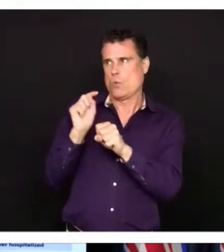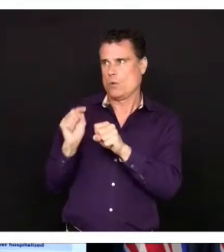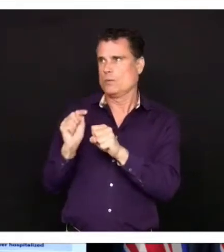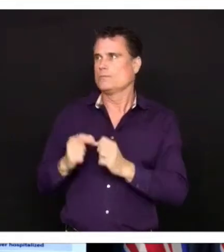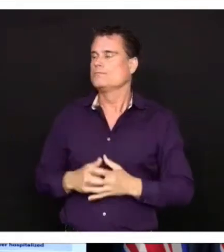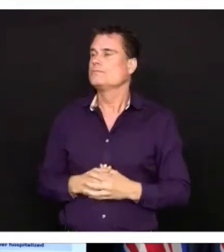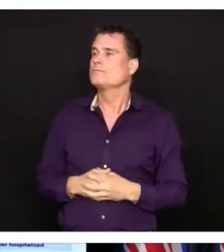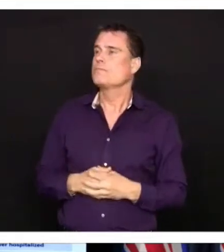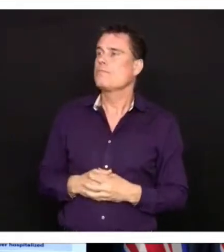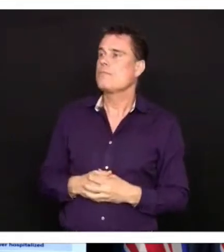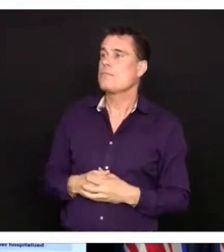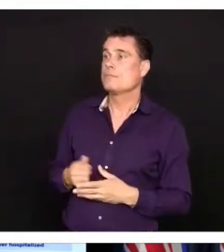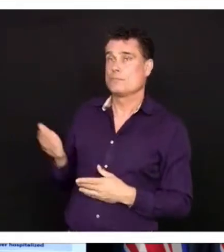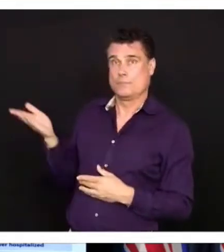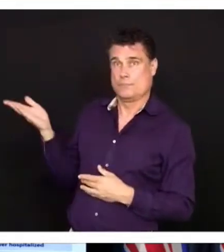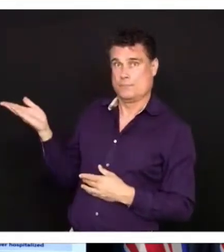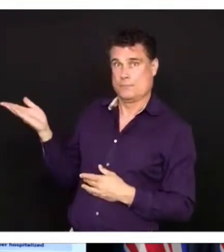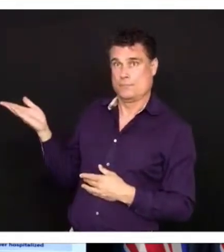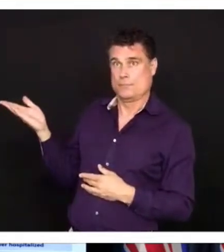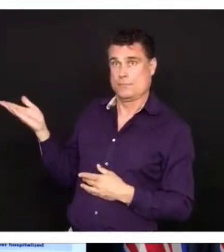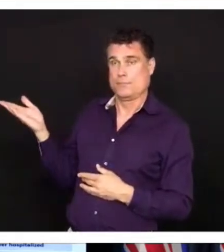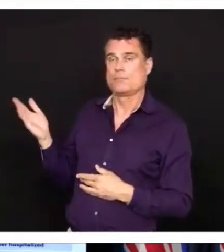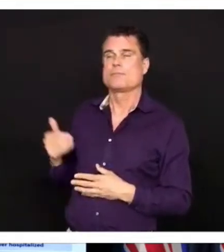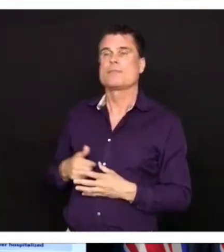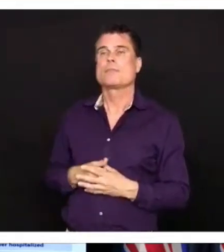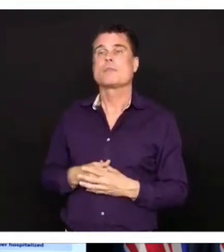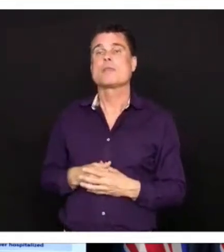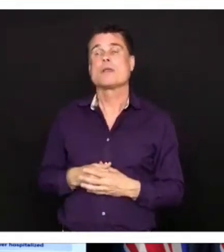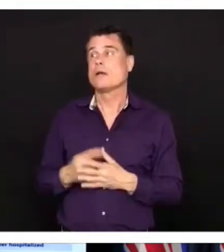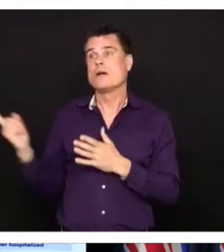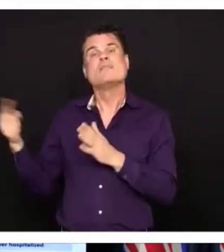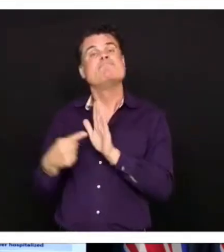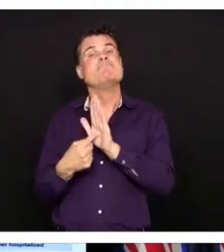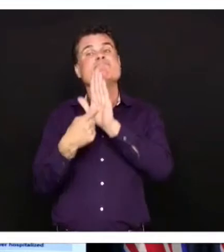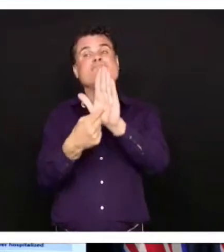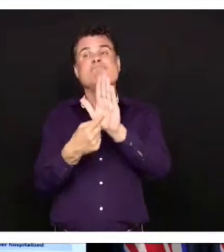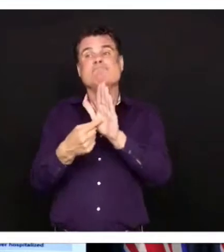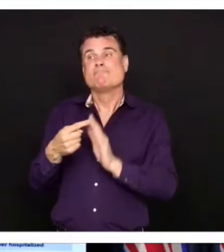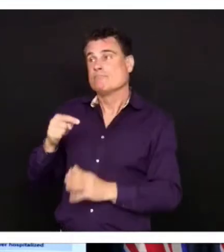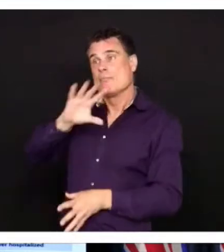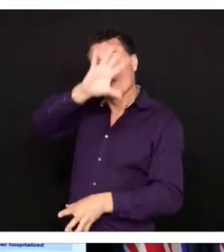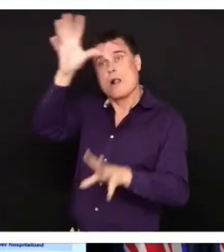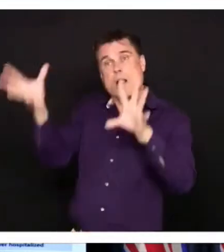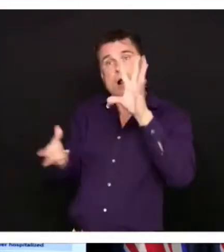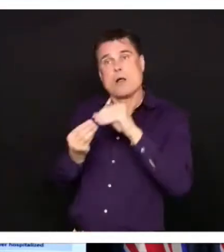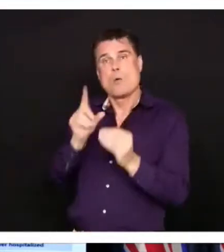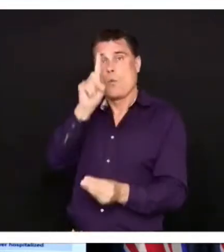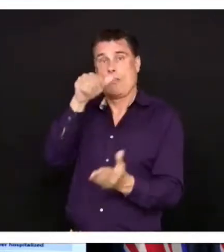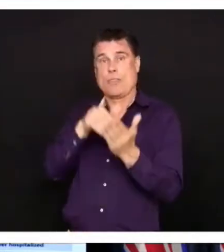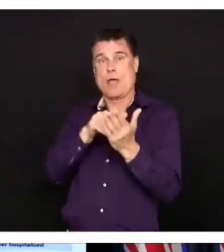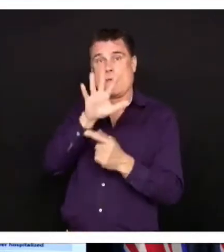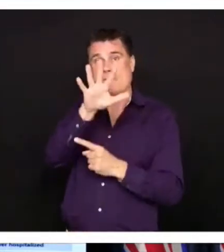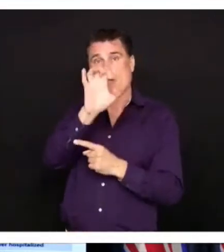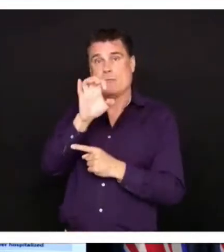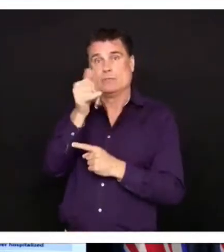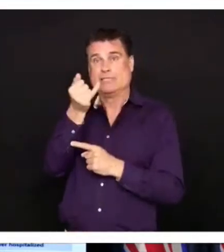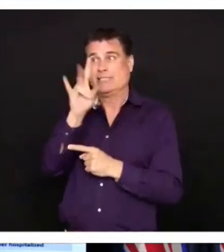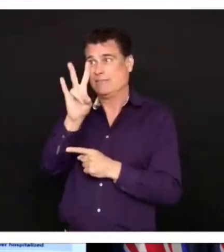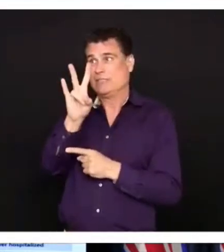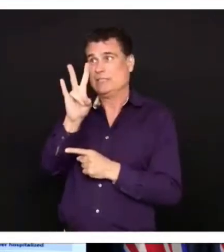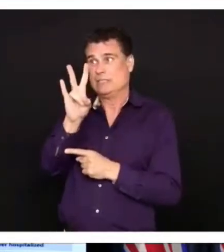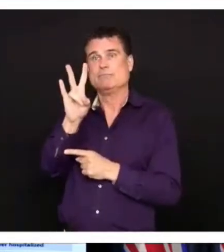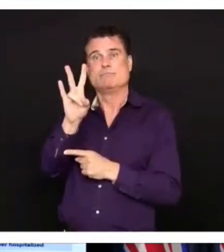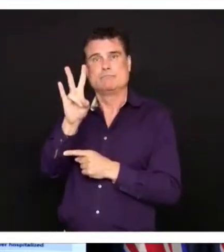1,517 people who tested positive for the virus in British Columbia. The median age, and we use what's called the median, which is